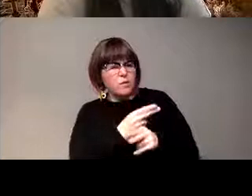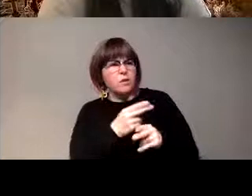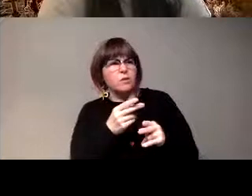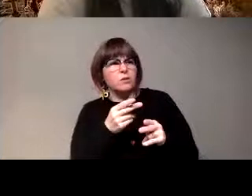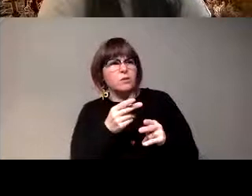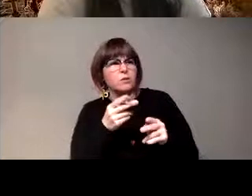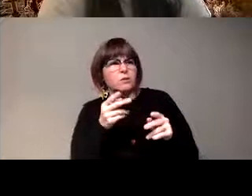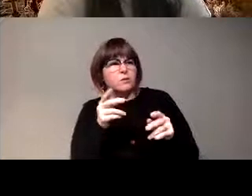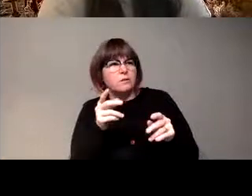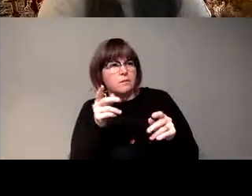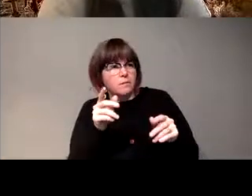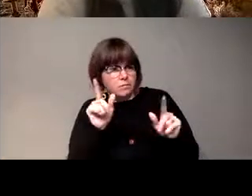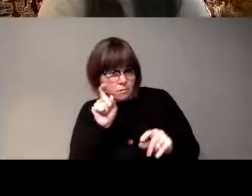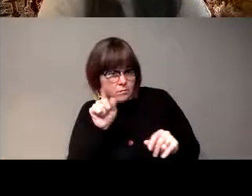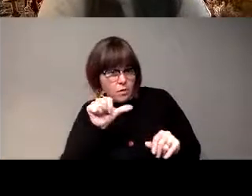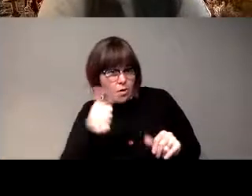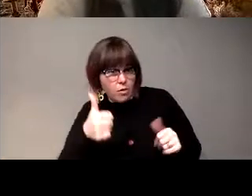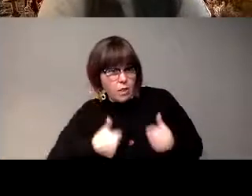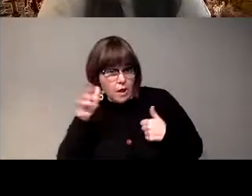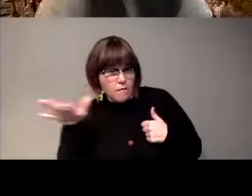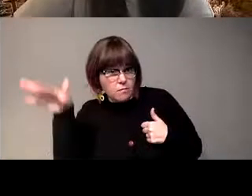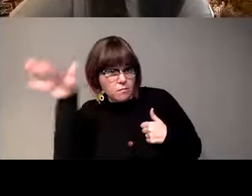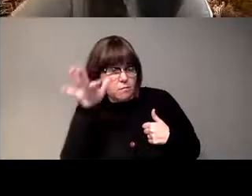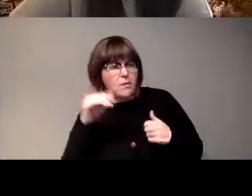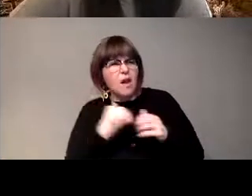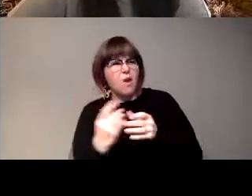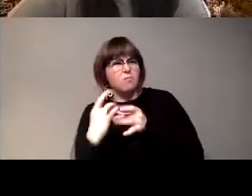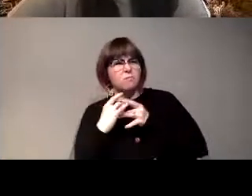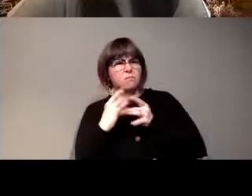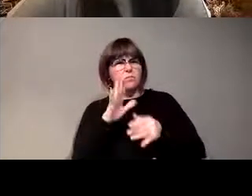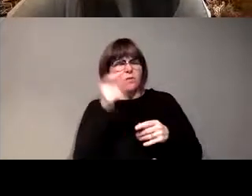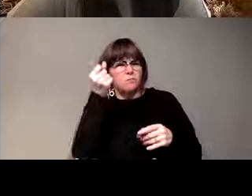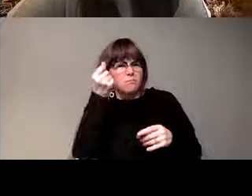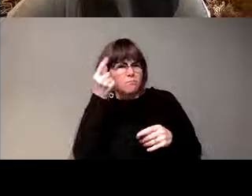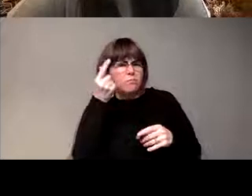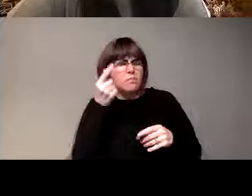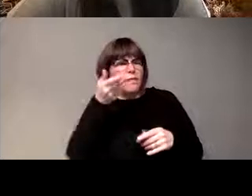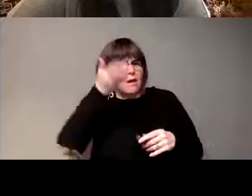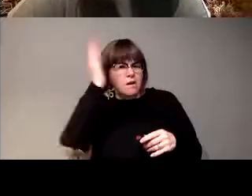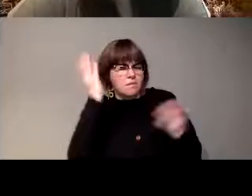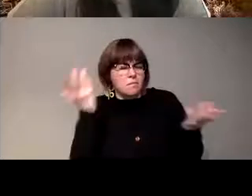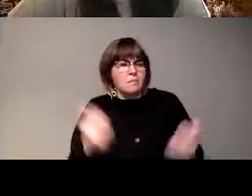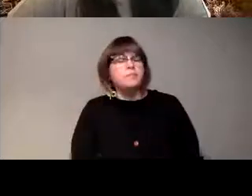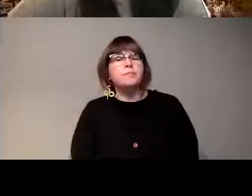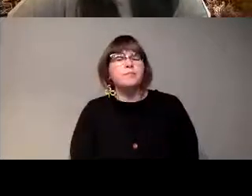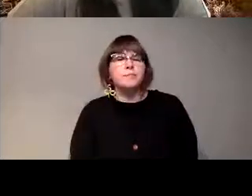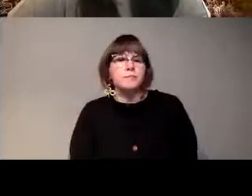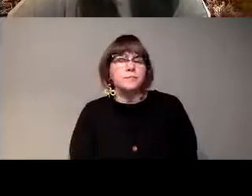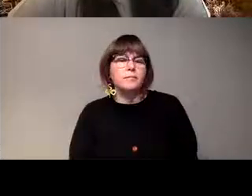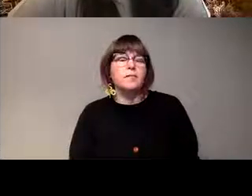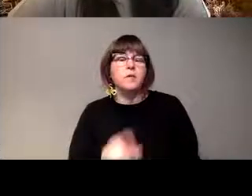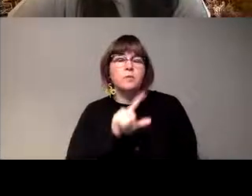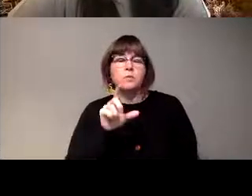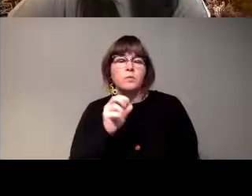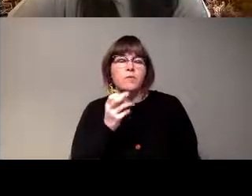for extraterrestrial life connected to their personal understandings of God. So Zooniverse is great